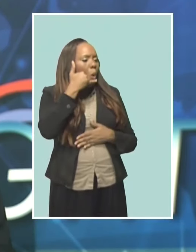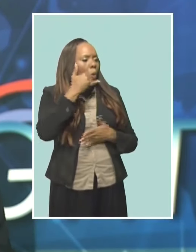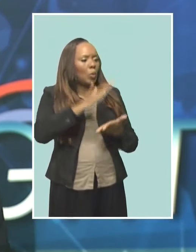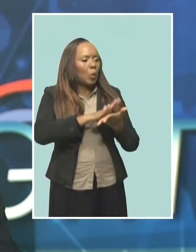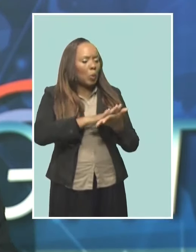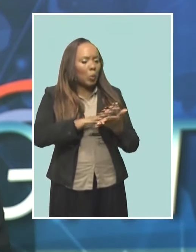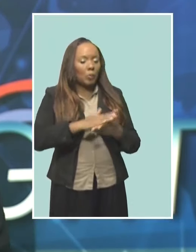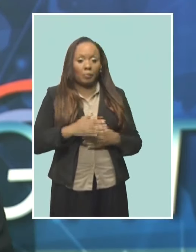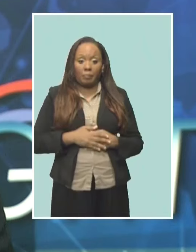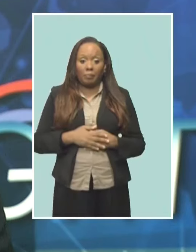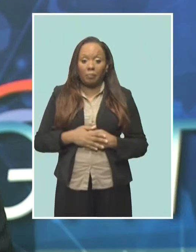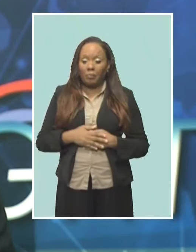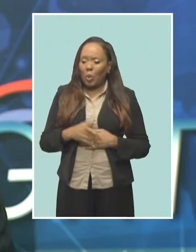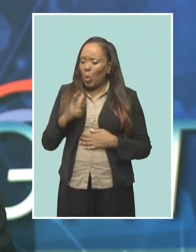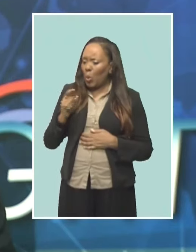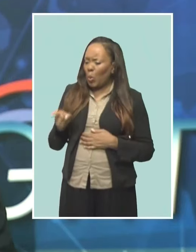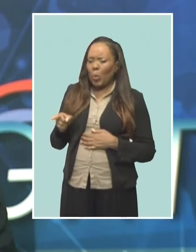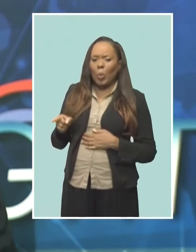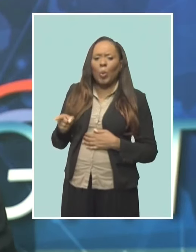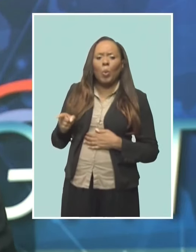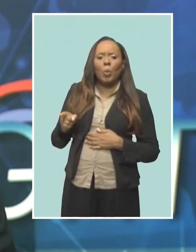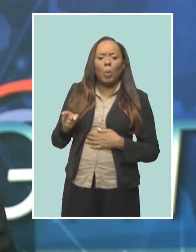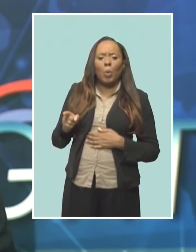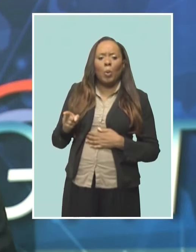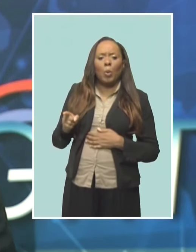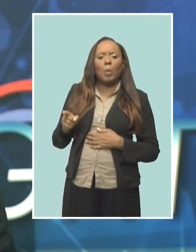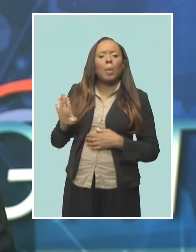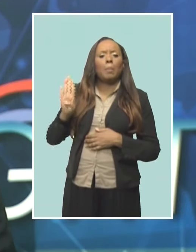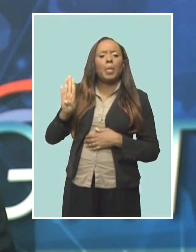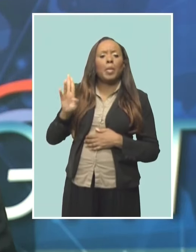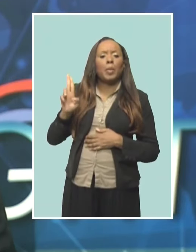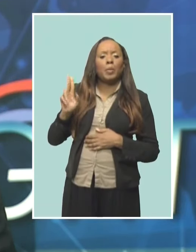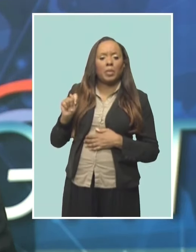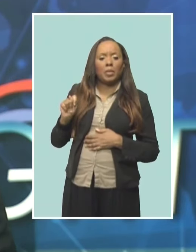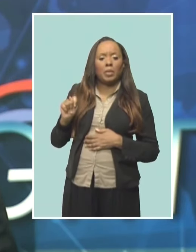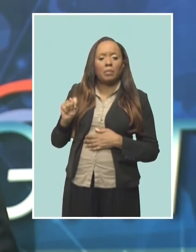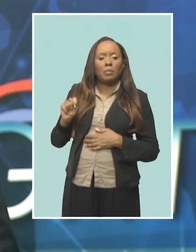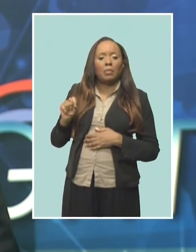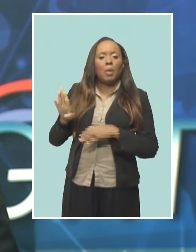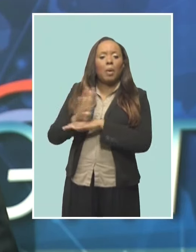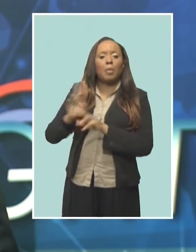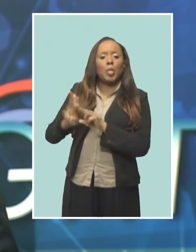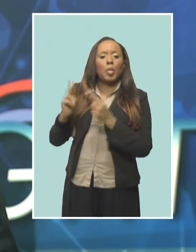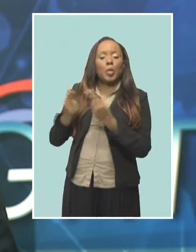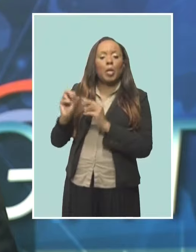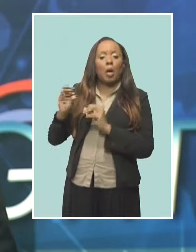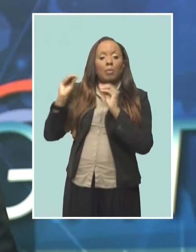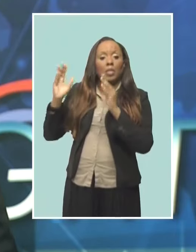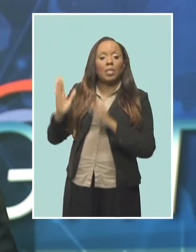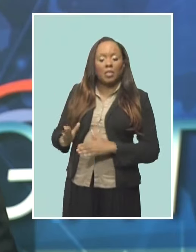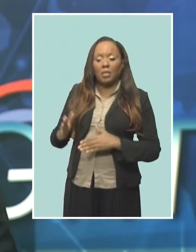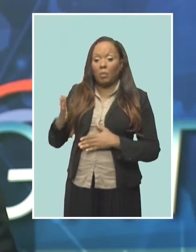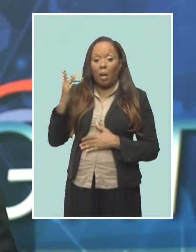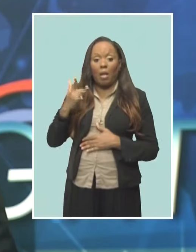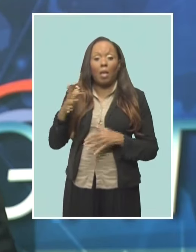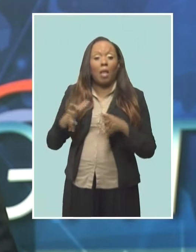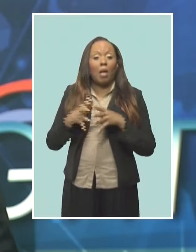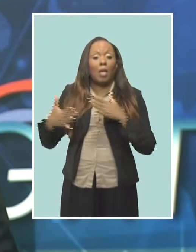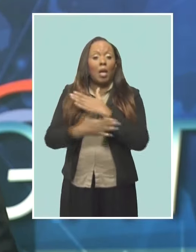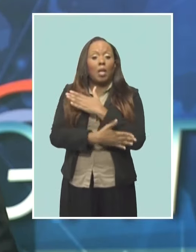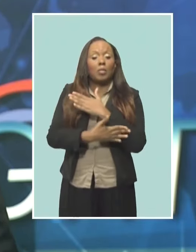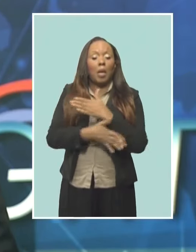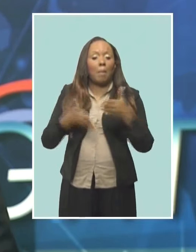is coming from the Barbados Union of Teachers as several countries around the world move to do so. Anesta Henry has the report.